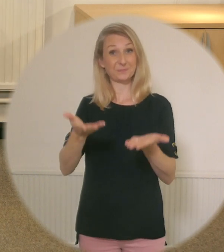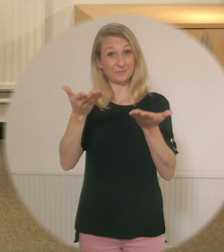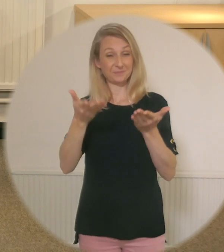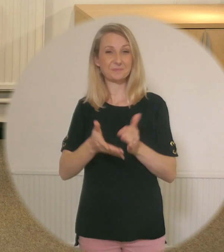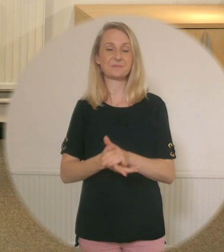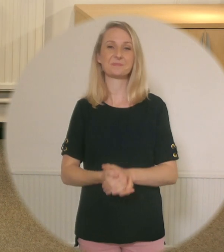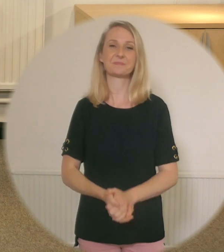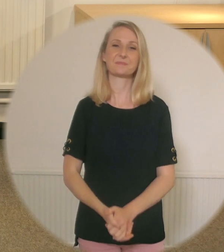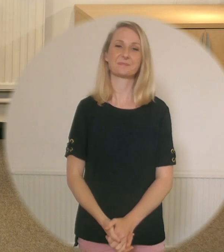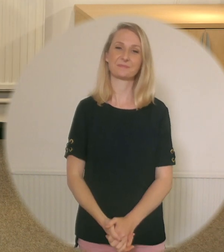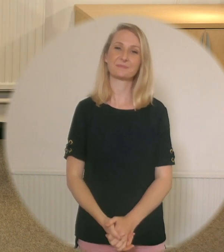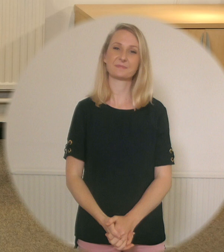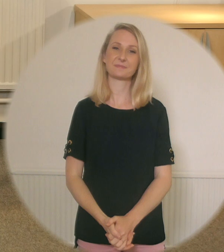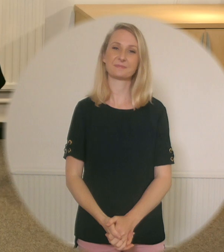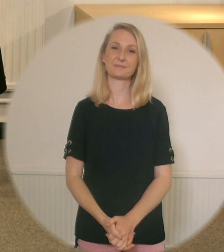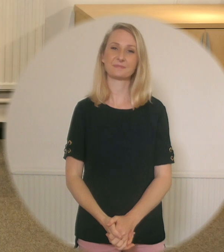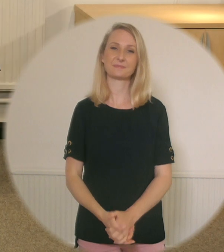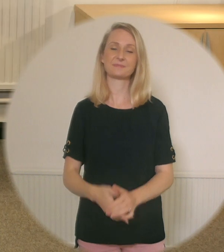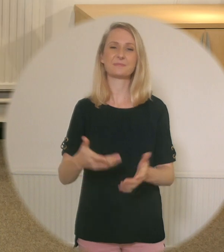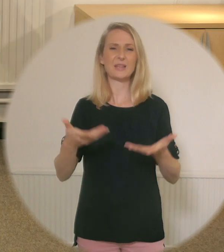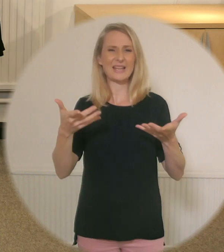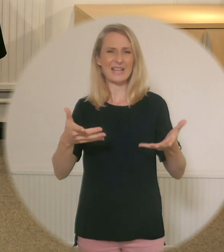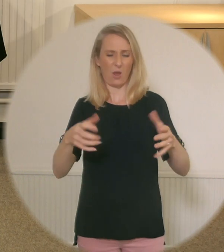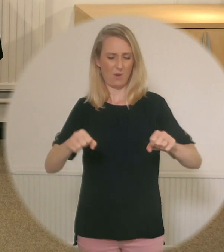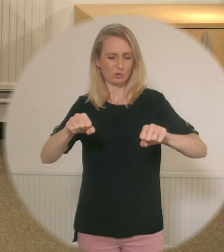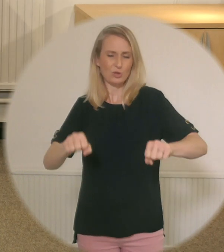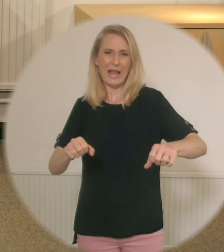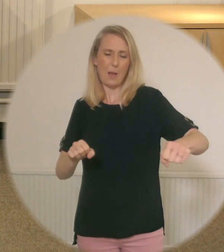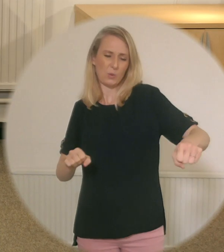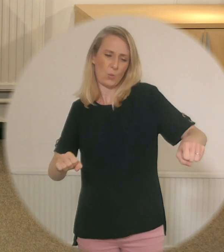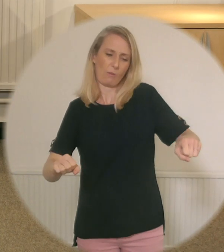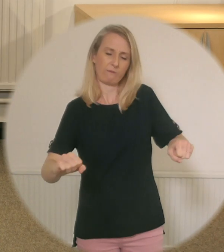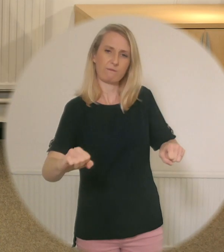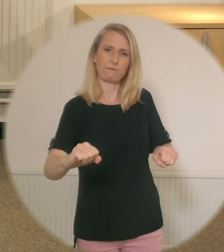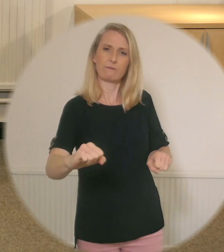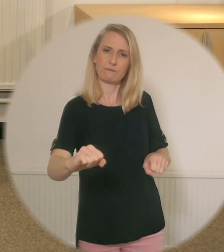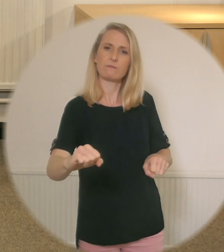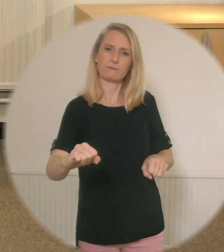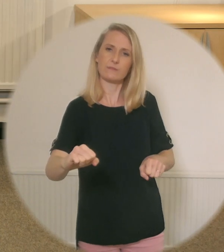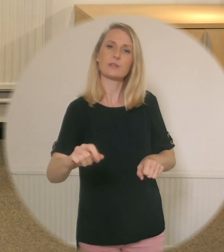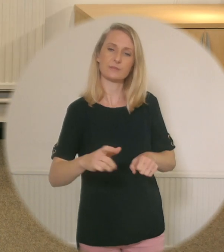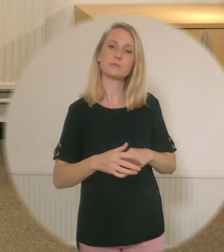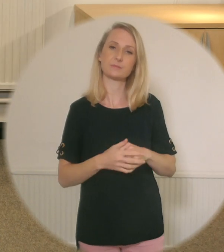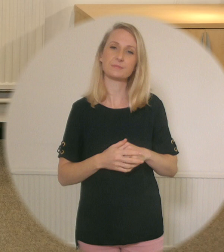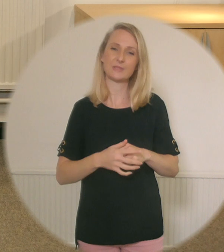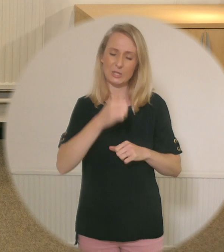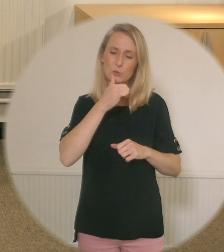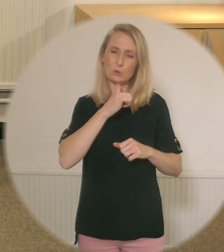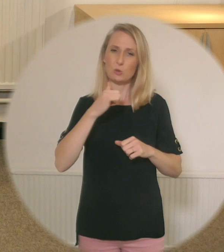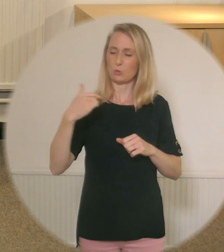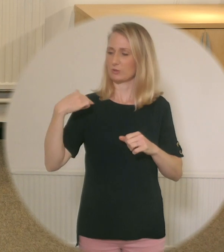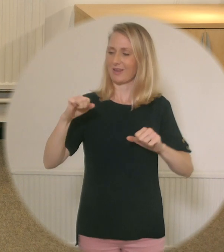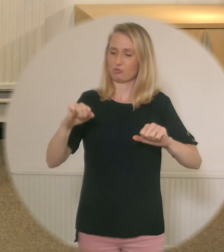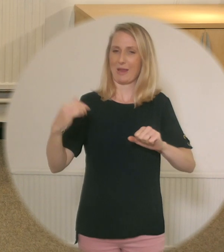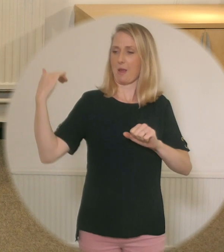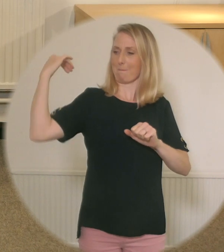So we're going to stand up, and I'm going to move my chair now so that I have the back of the chair where I can